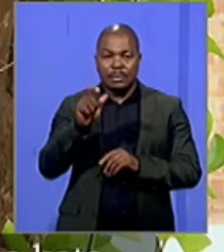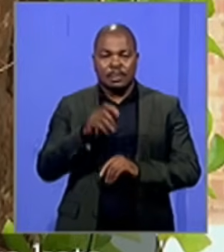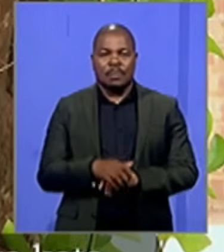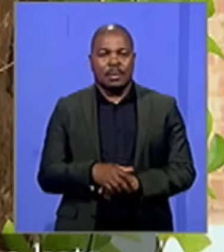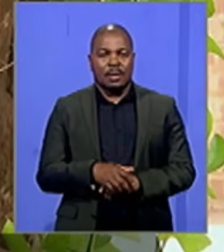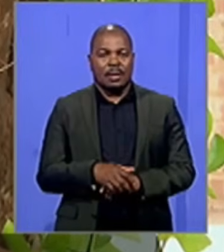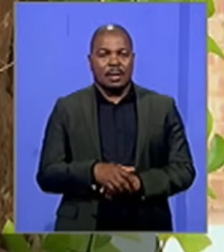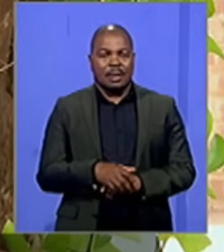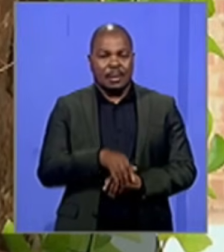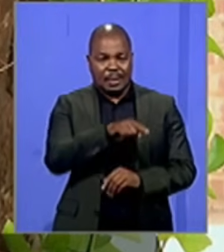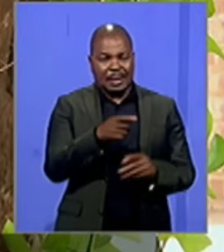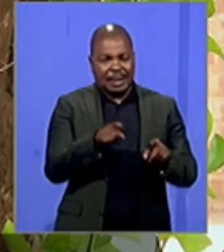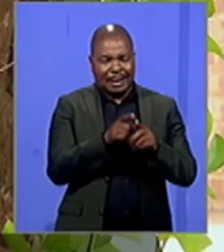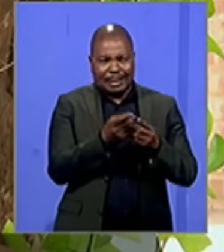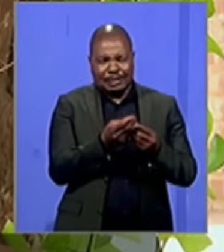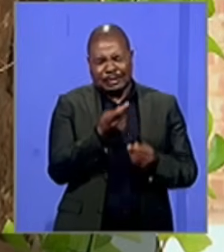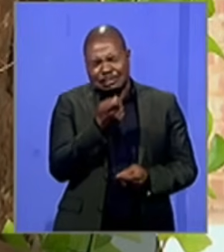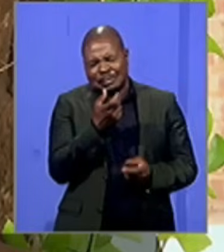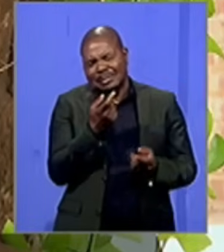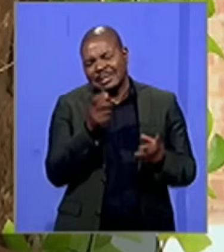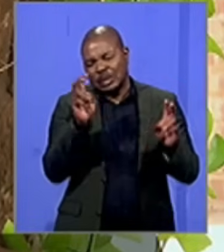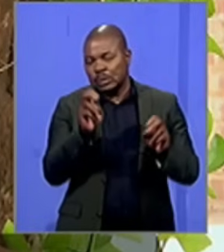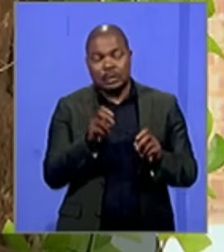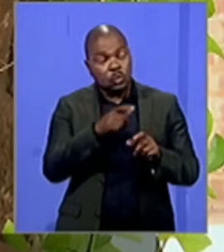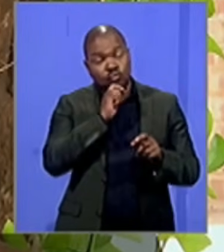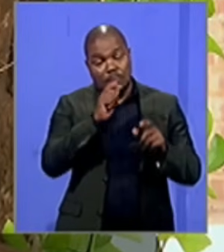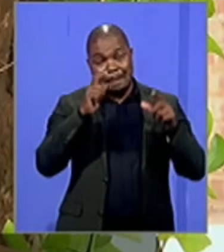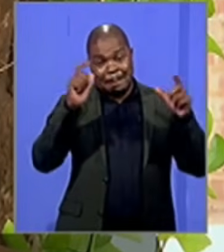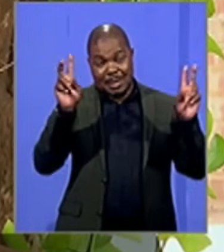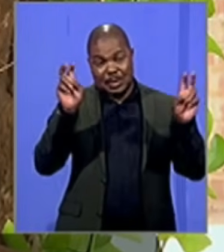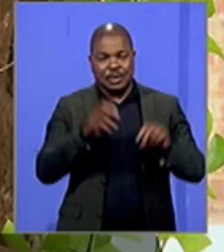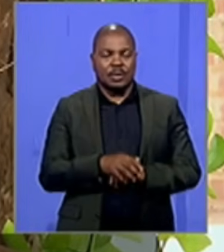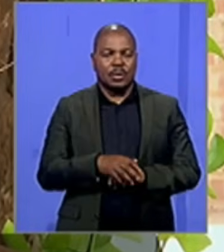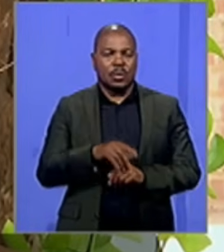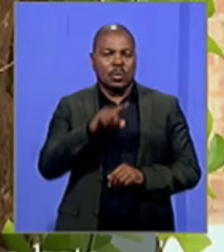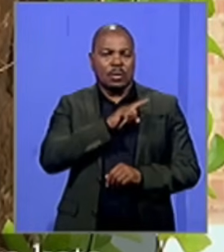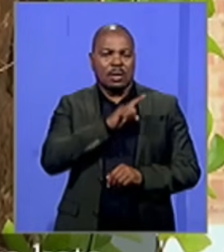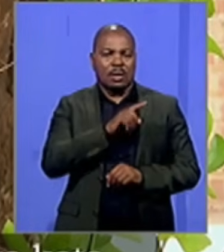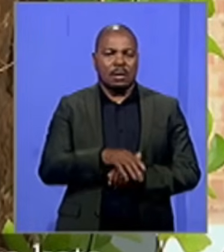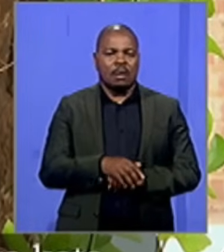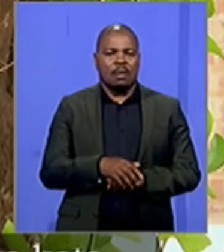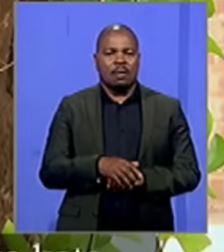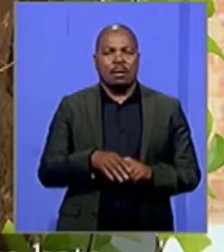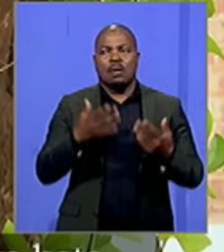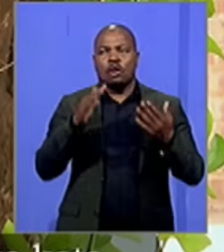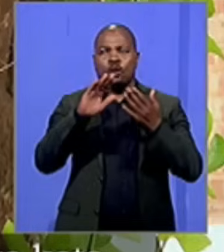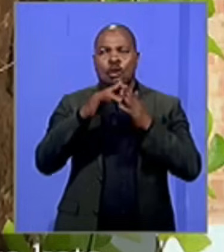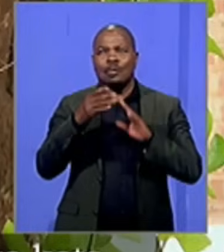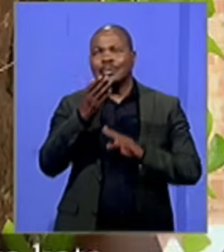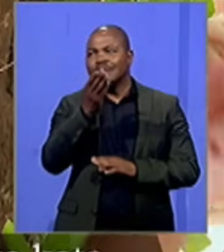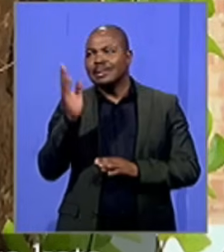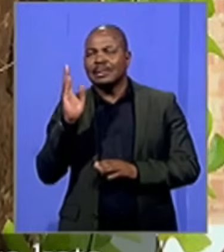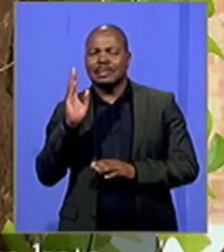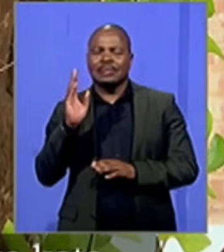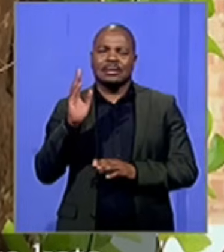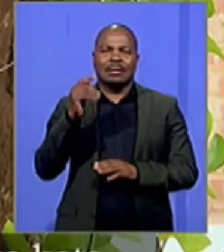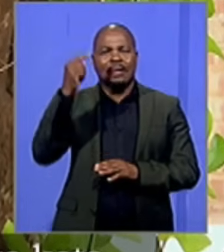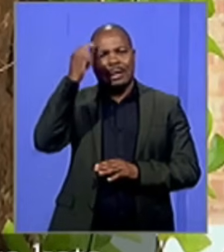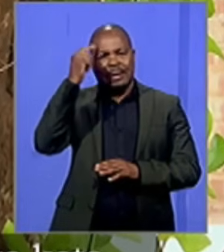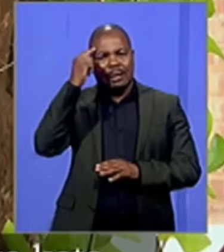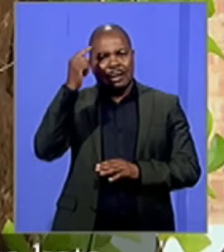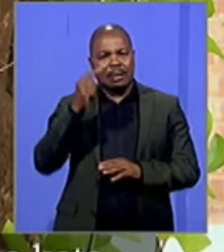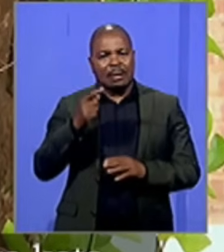be a small thing, but it is a big thing. It gave also the impression that how little people, the society or some people think